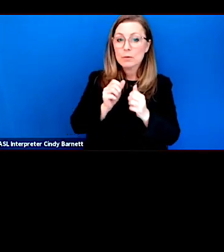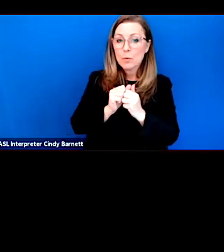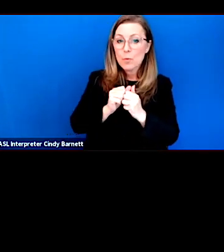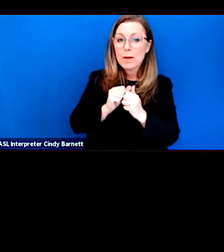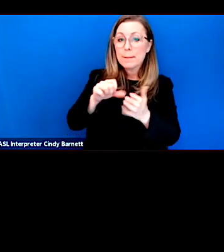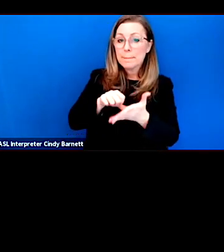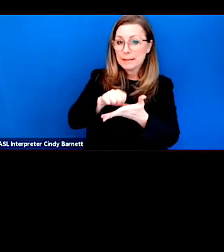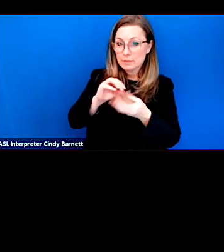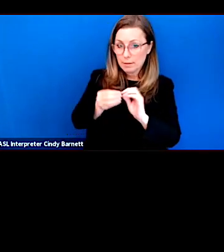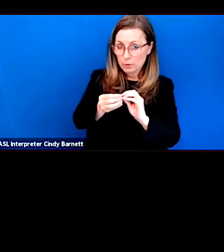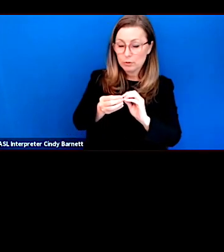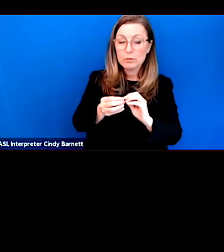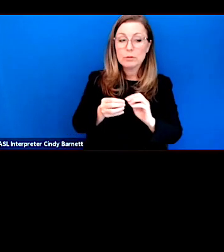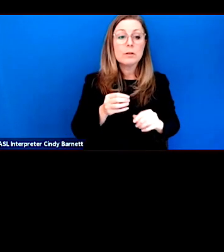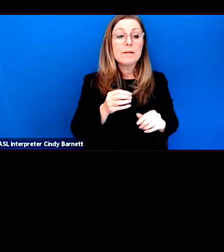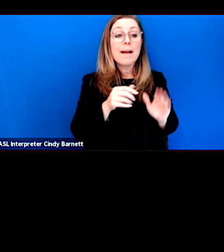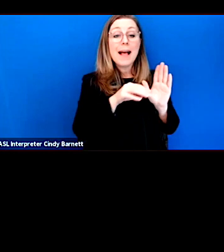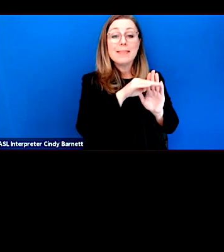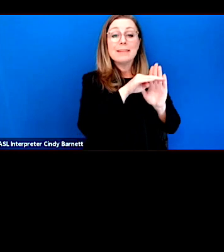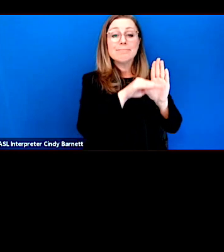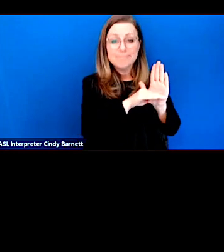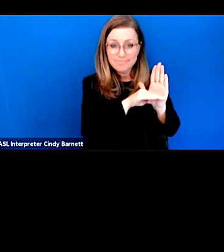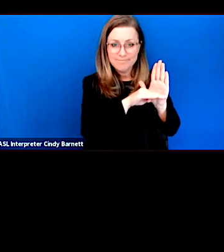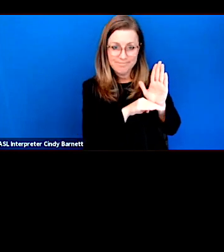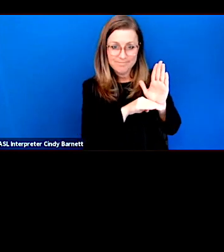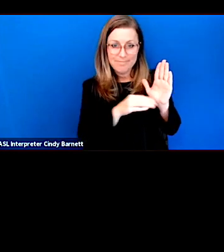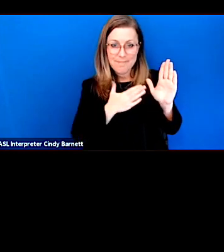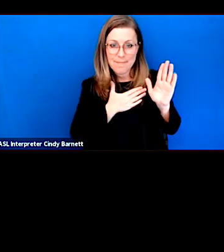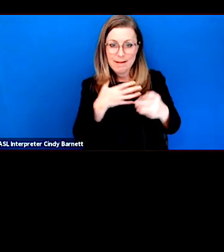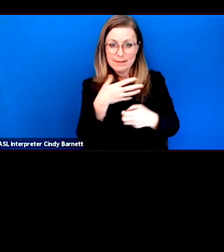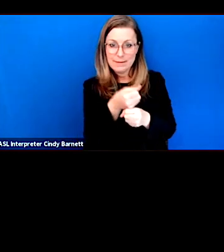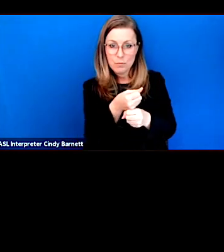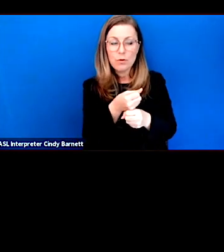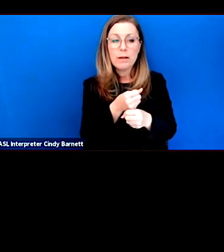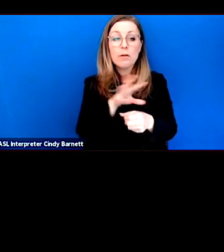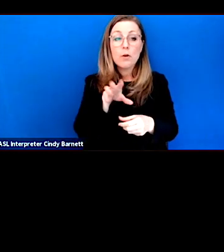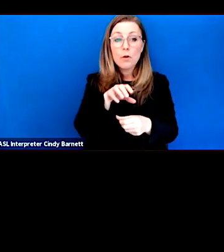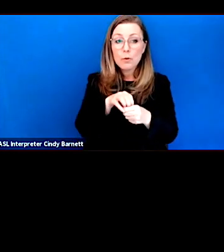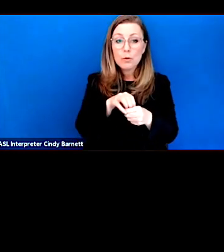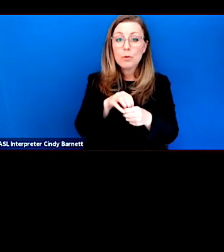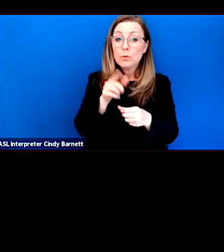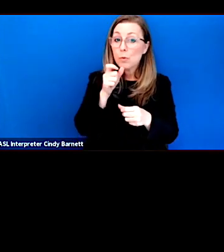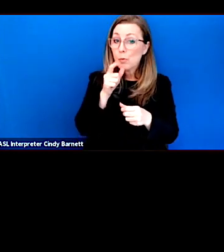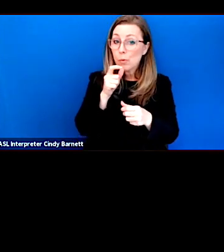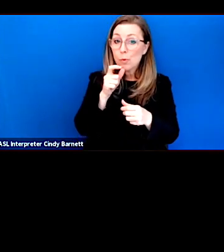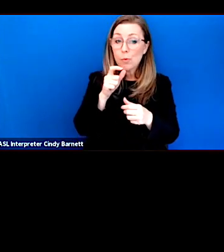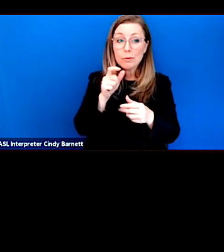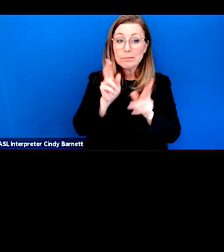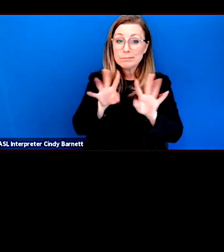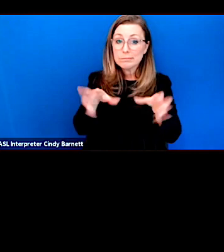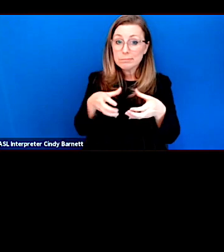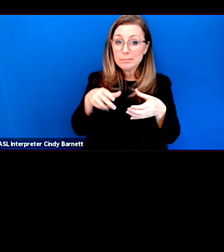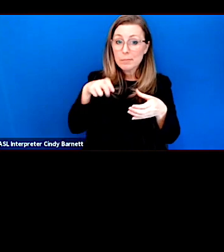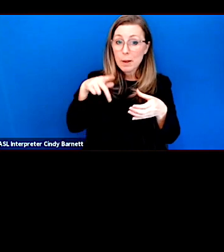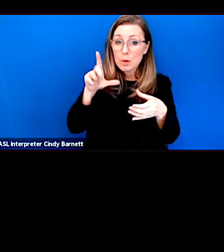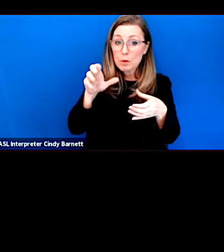my summary, which this is also going to include information about the population of the study, and then also